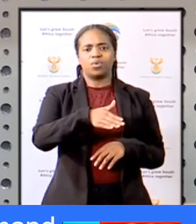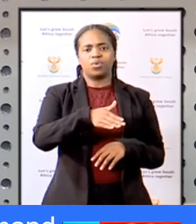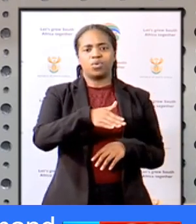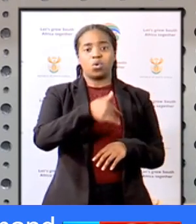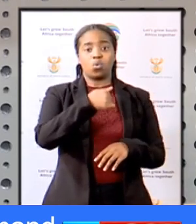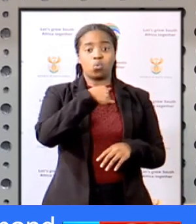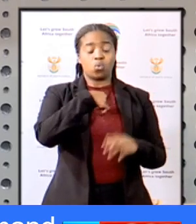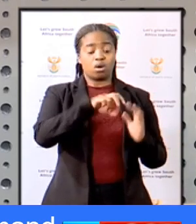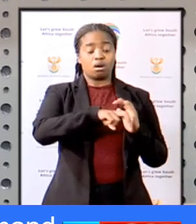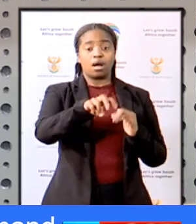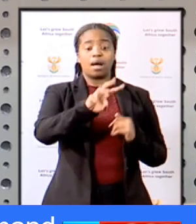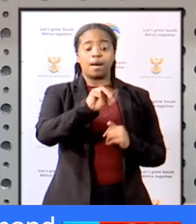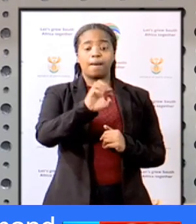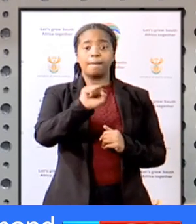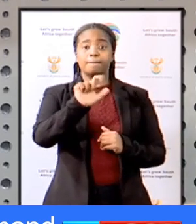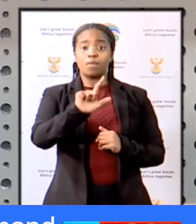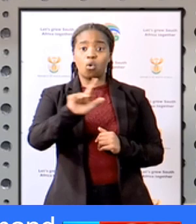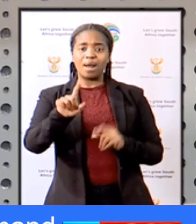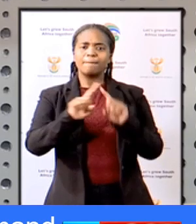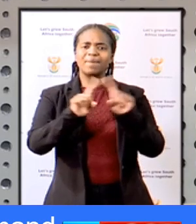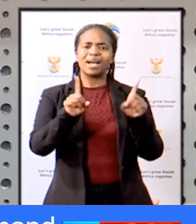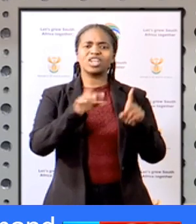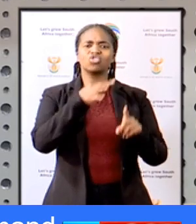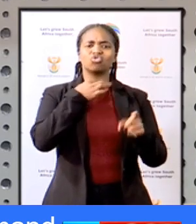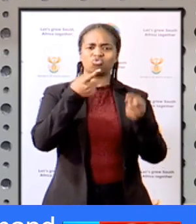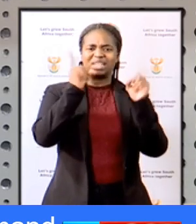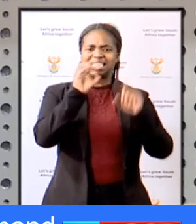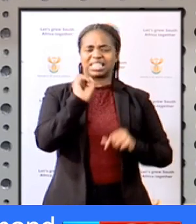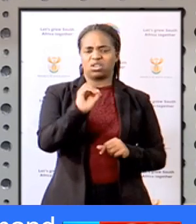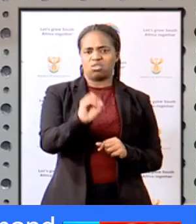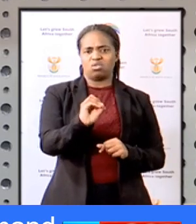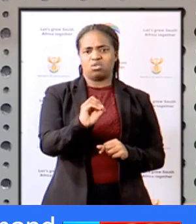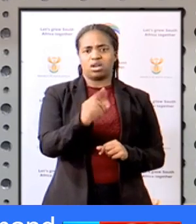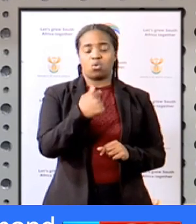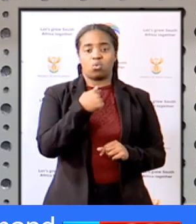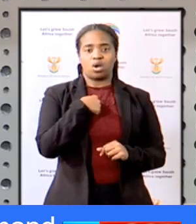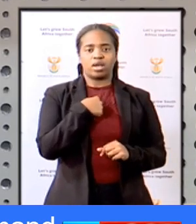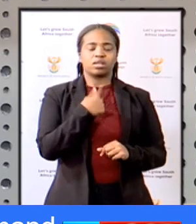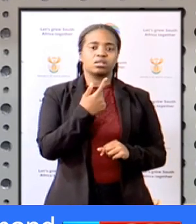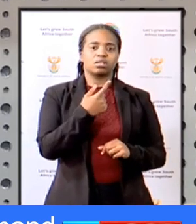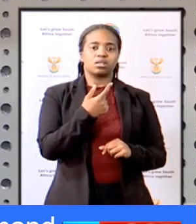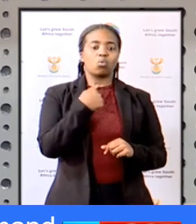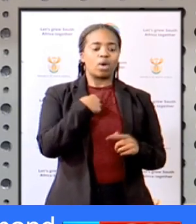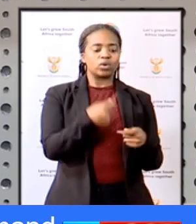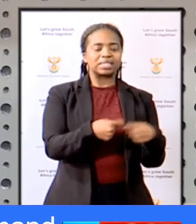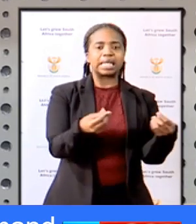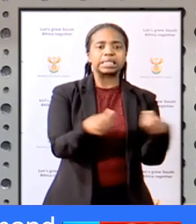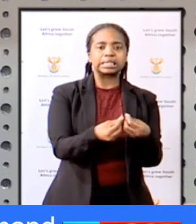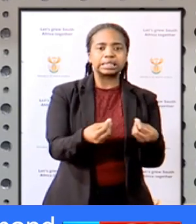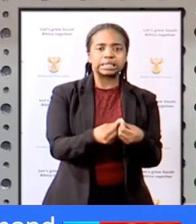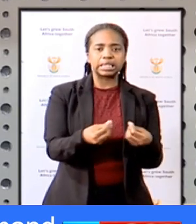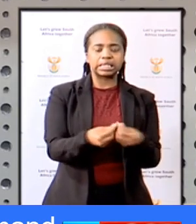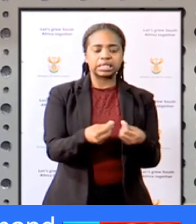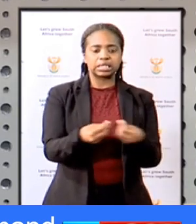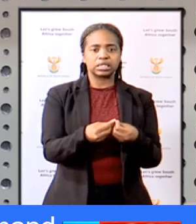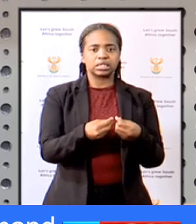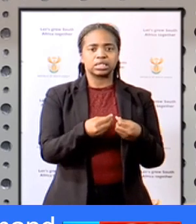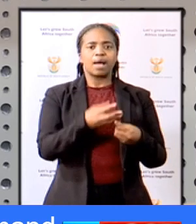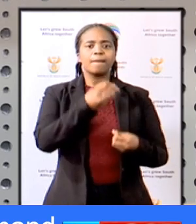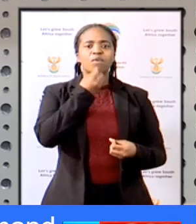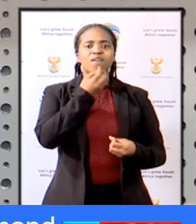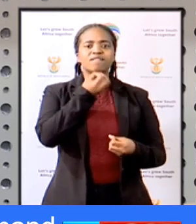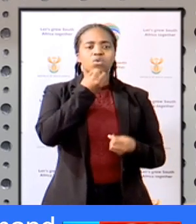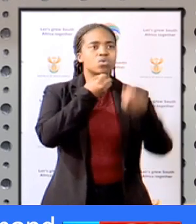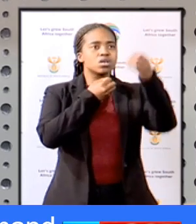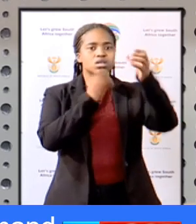the shopping mall. But there are risks as more goods are sold, even in the traditional grocers, that we'd have more foot